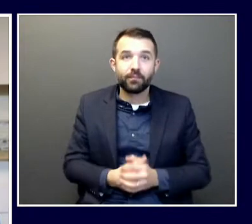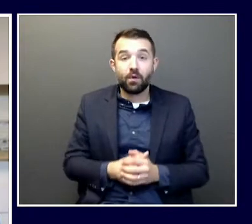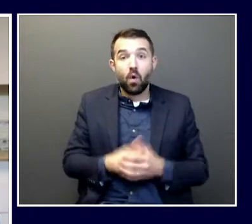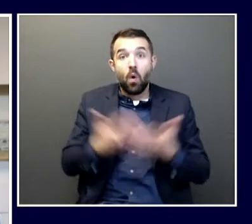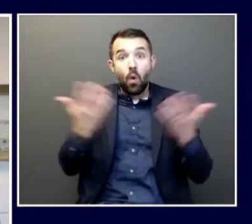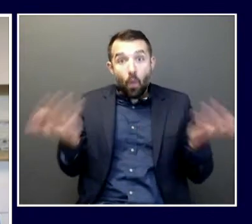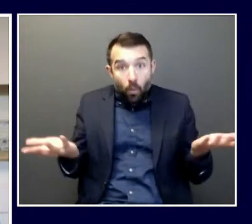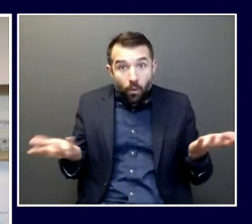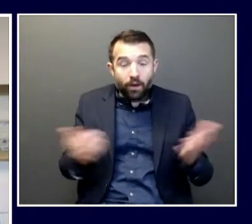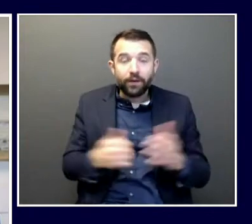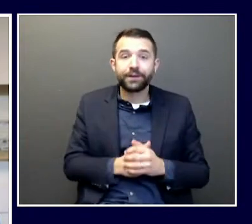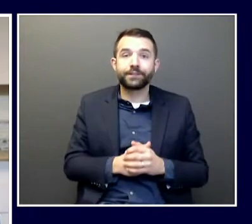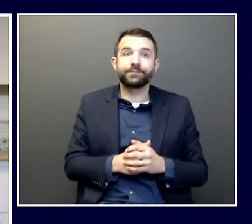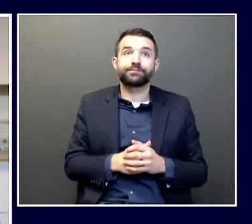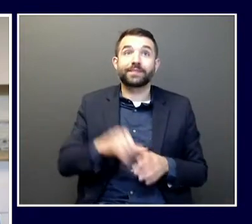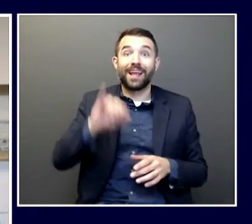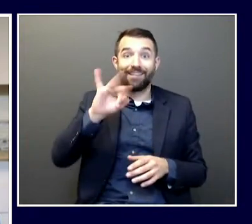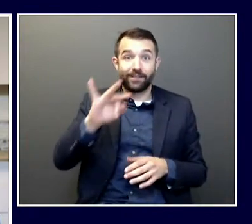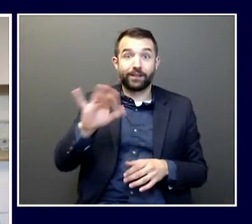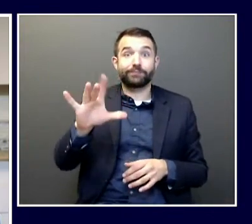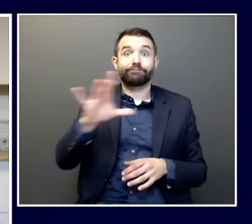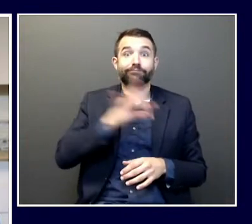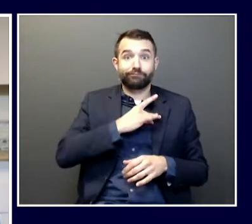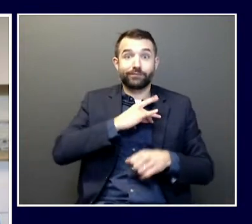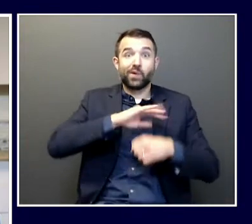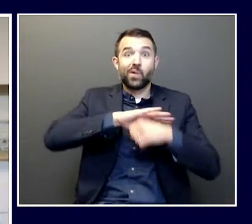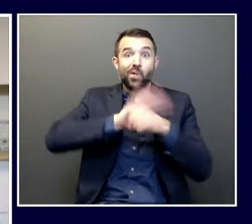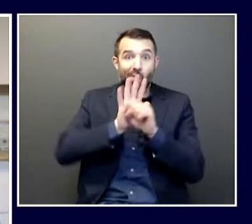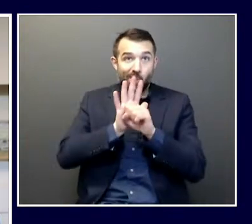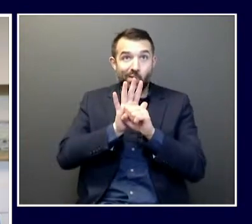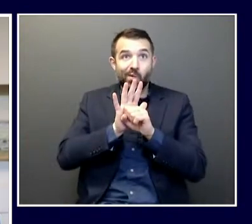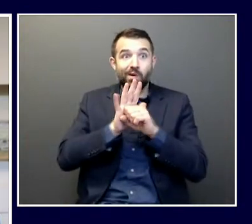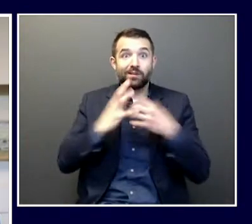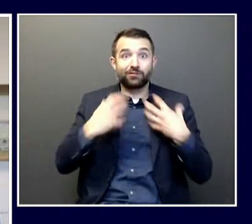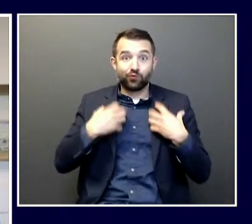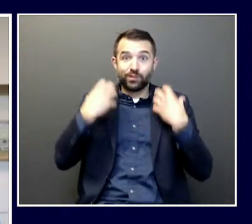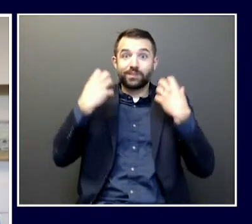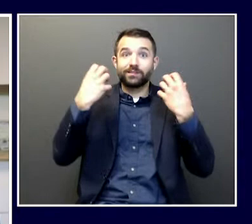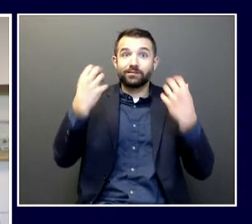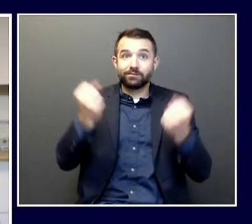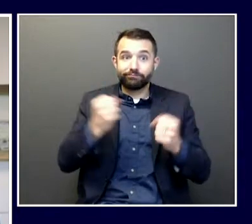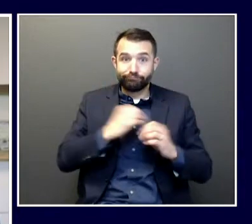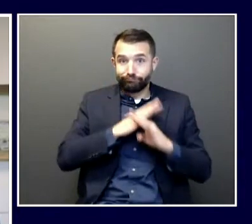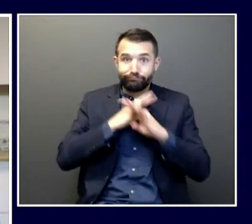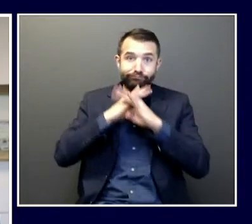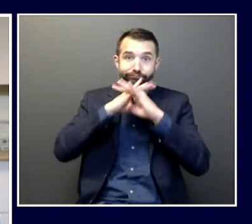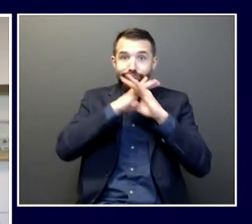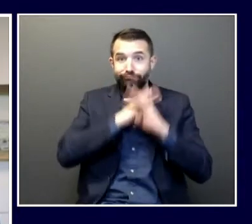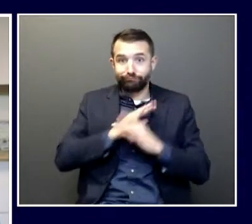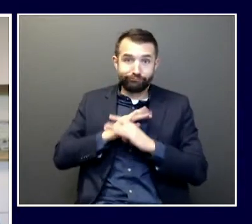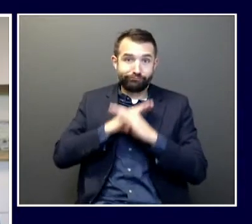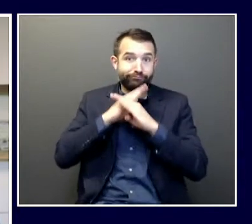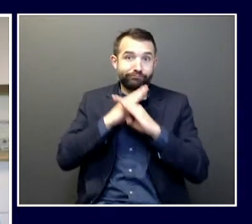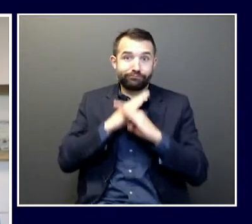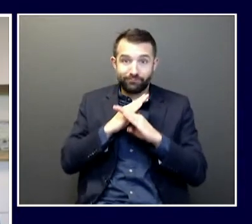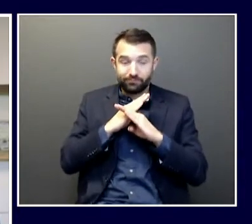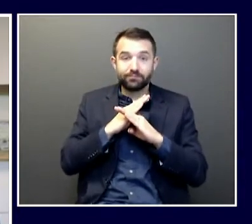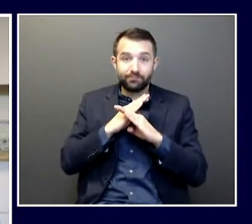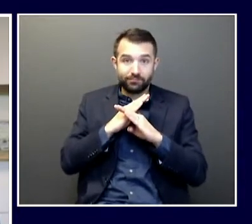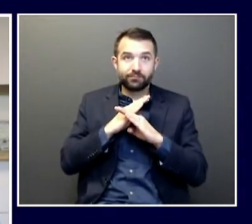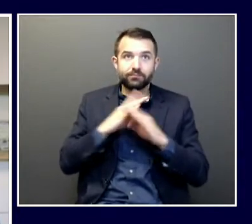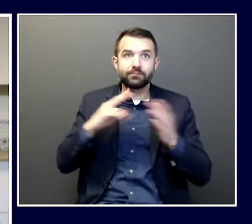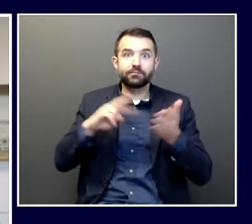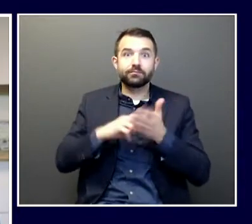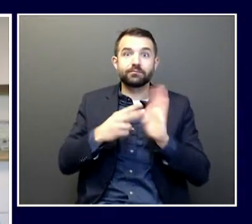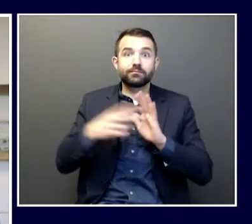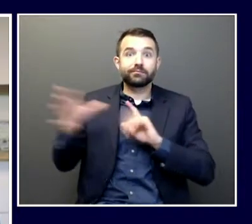which they get infected, both of which will generate that immunity that will ultimately see a decline in cases